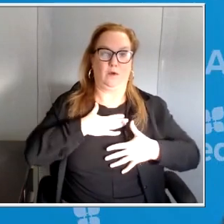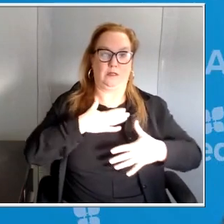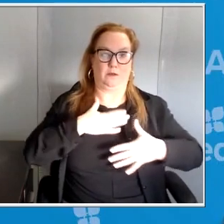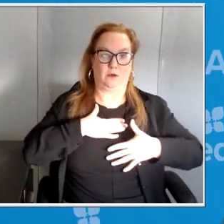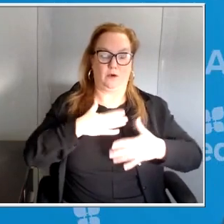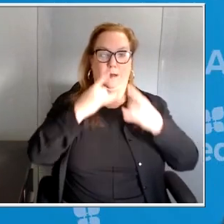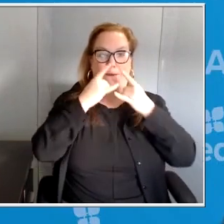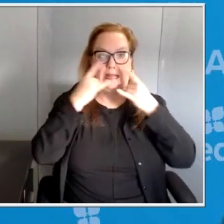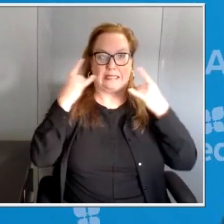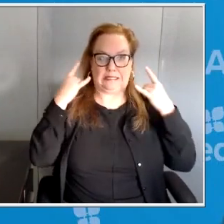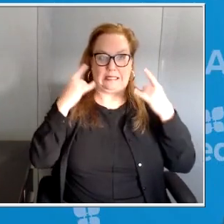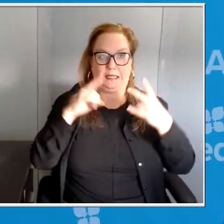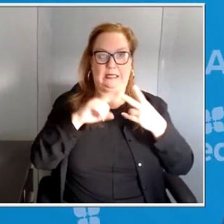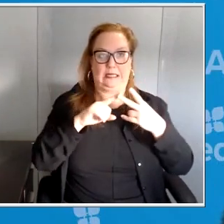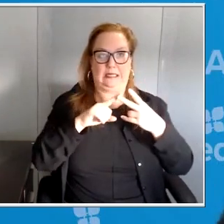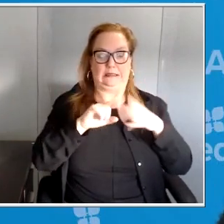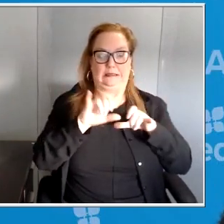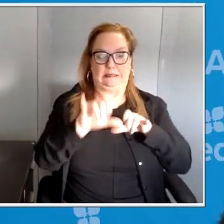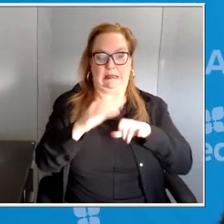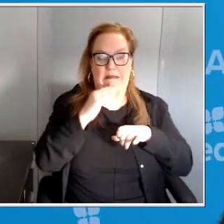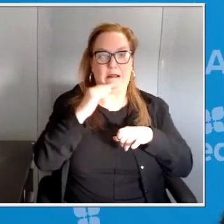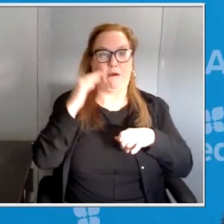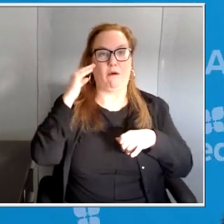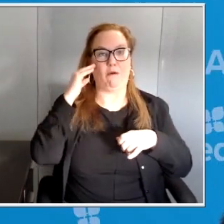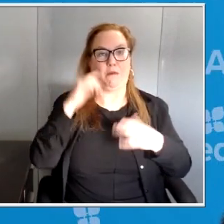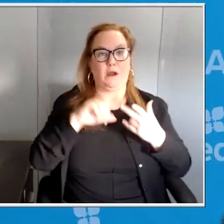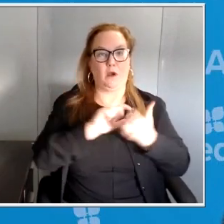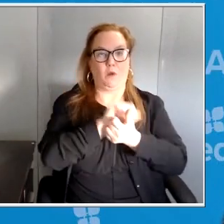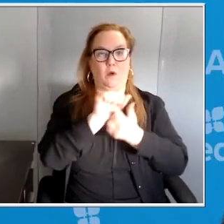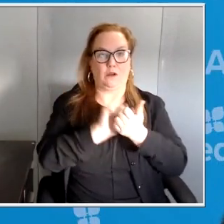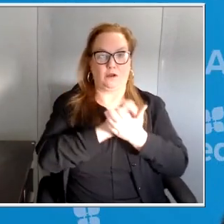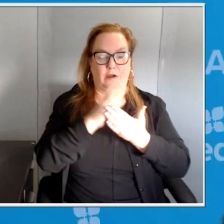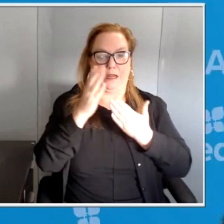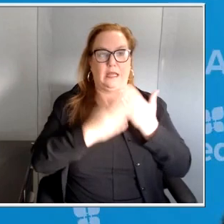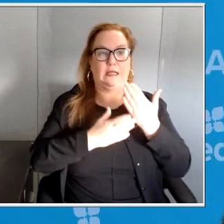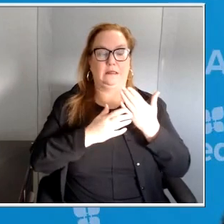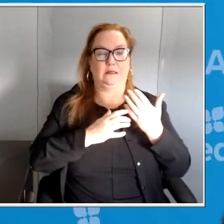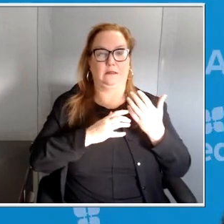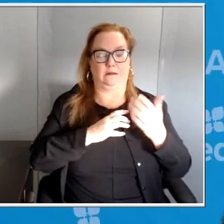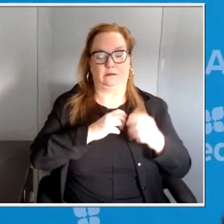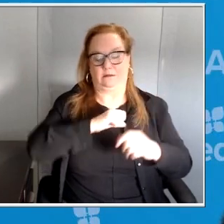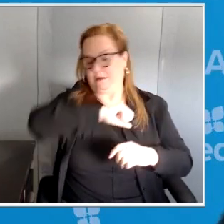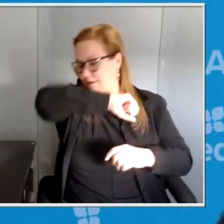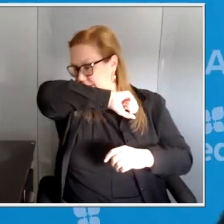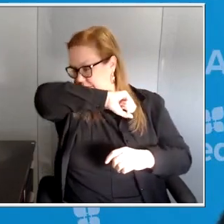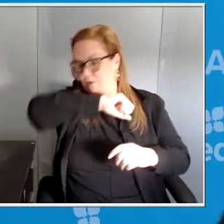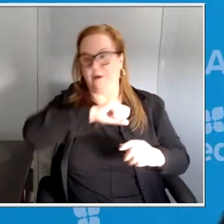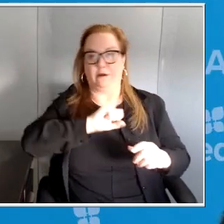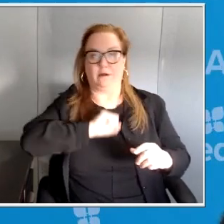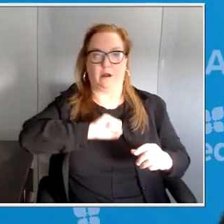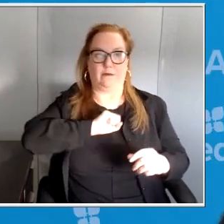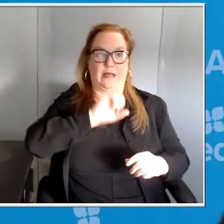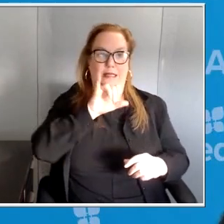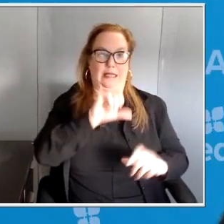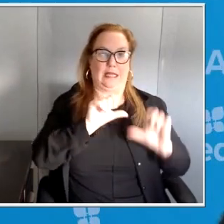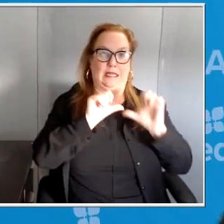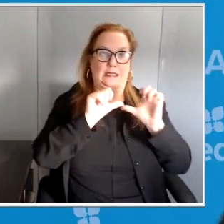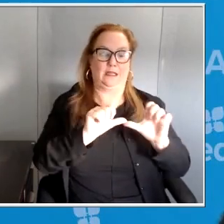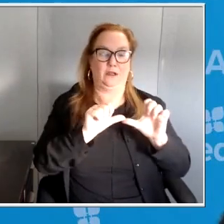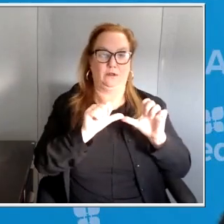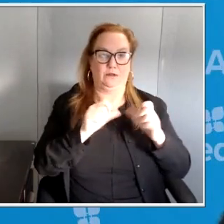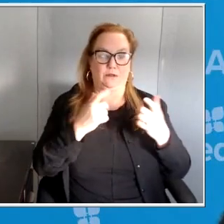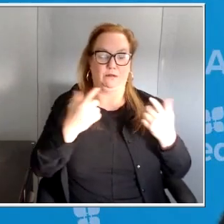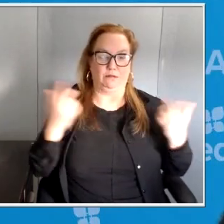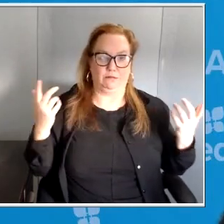as masking, staying home, washing our hands, covering our cough, et cetera, that continues to work,